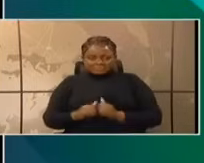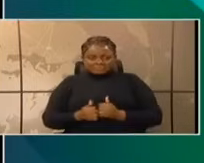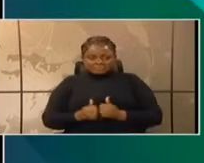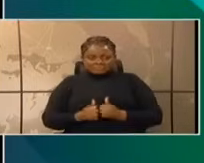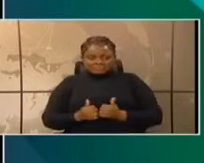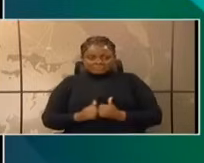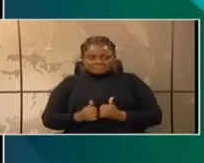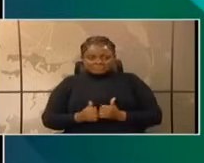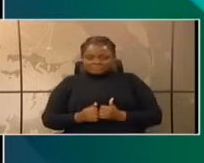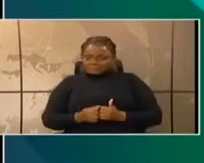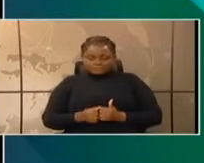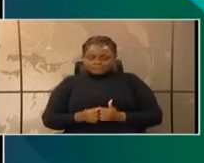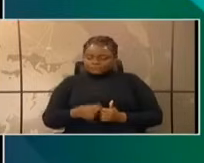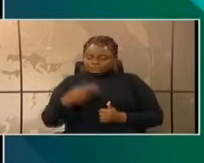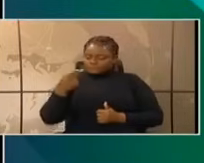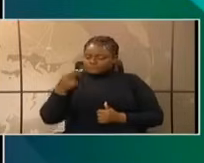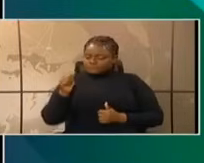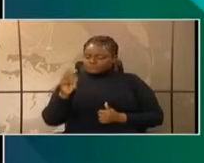How are Kumsi?